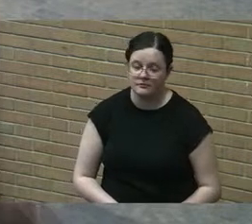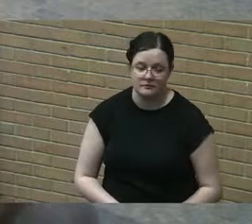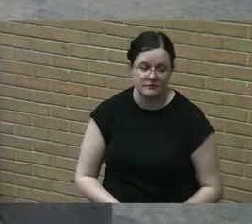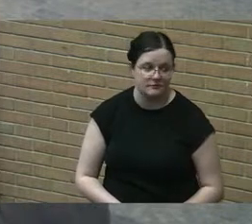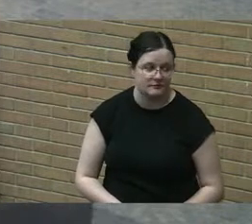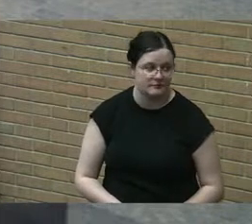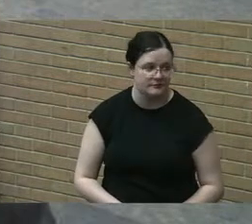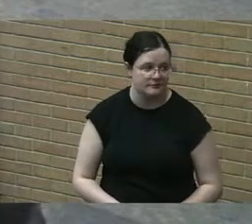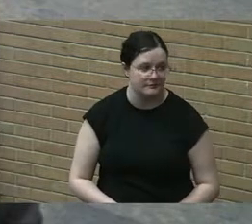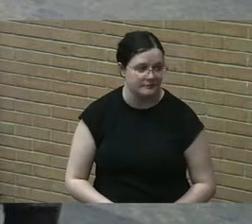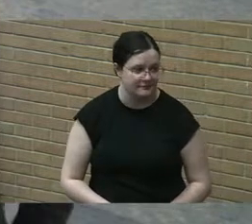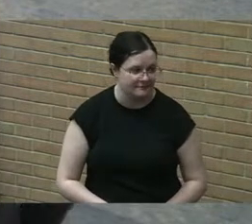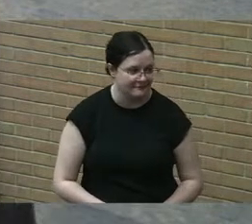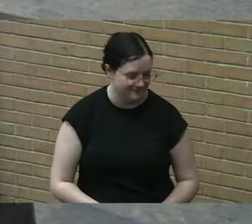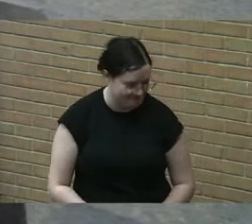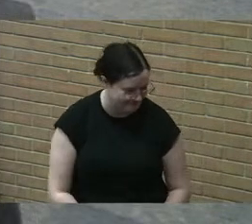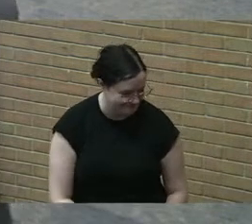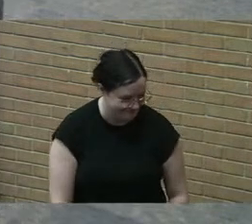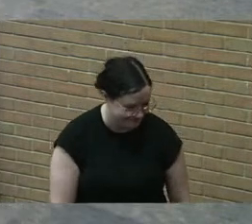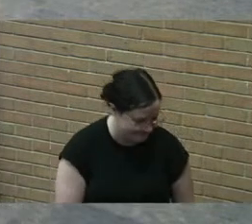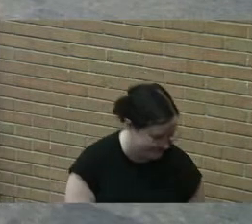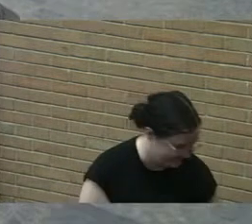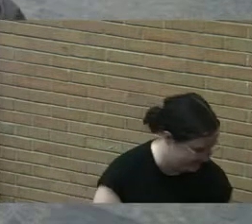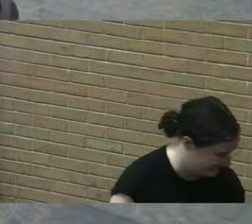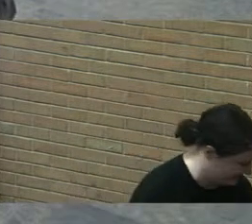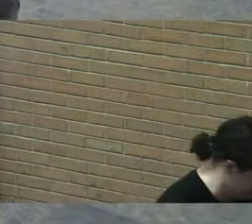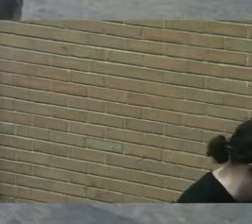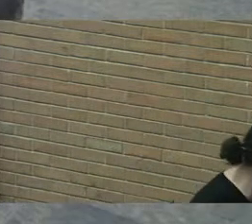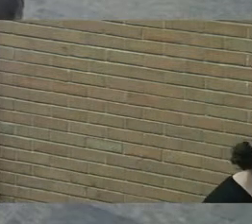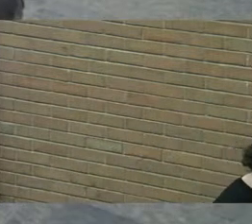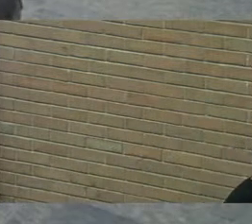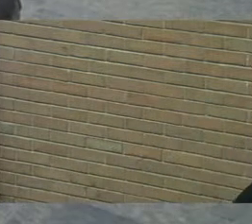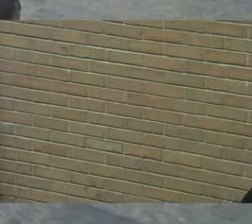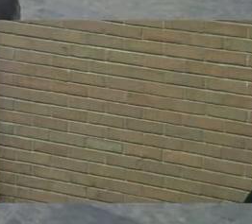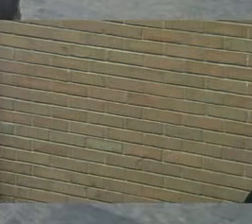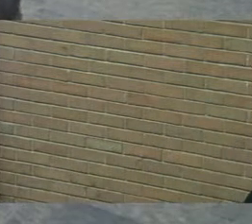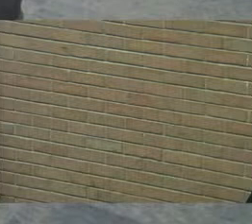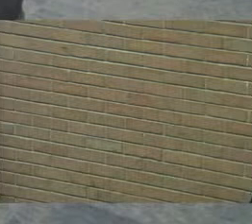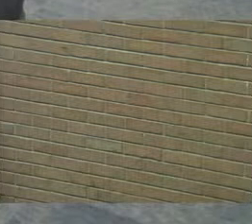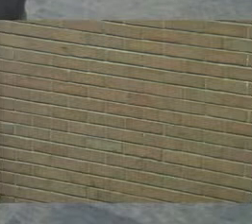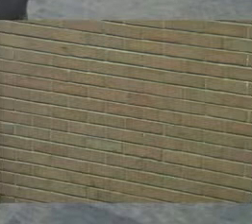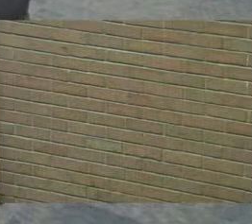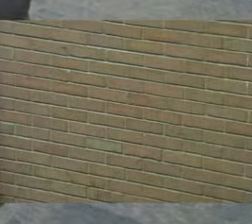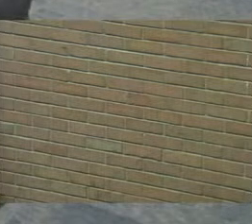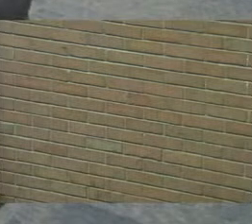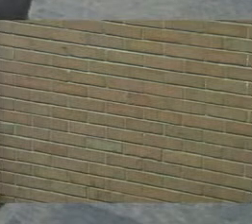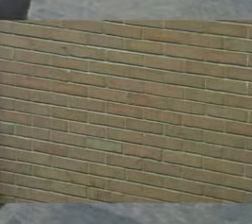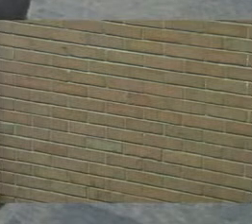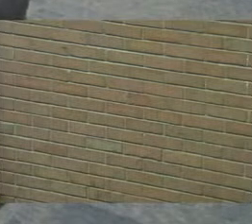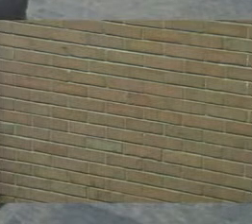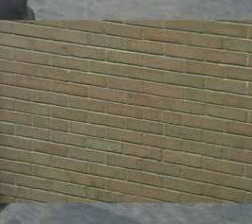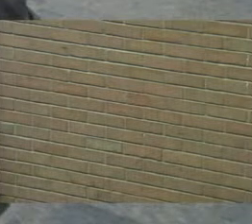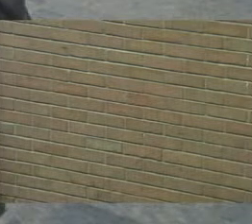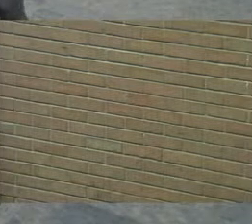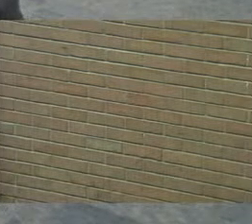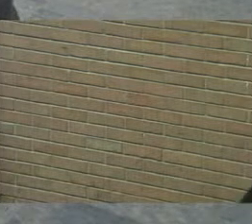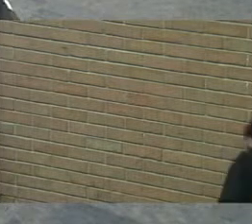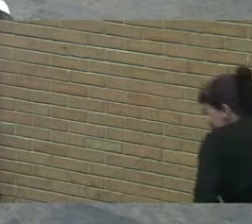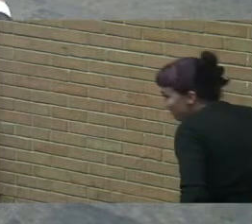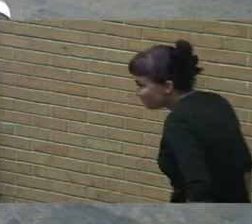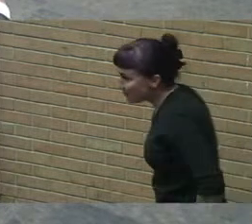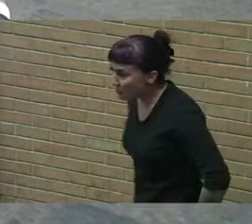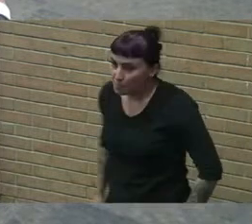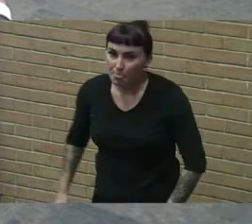a picture of the overall site of the Jewish home parcel, which is one